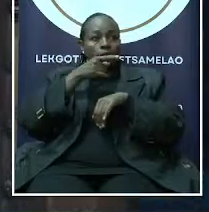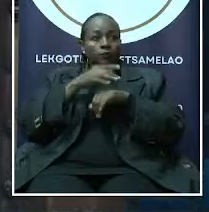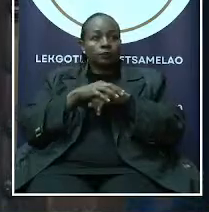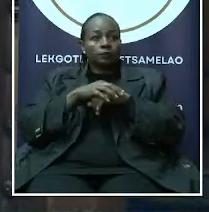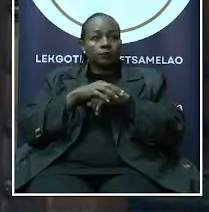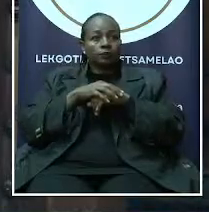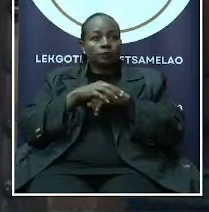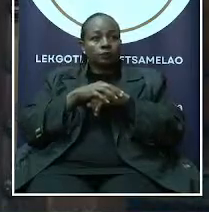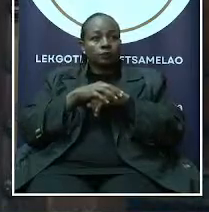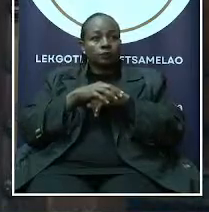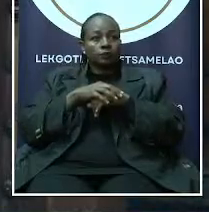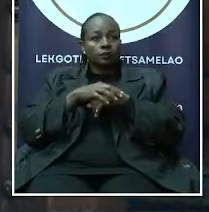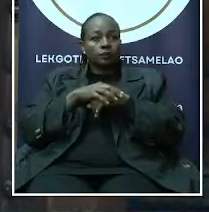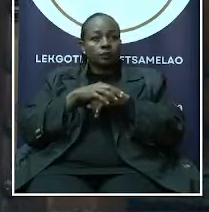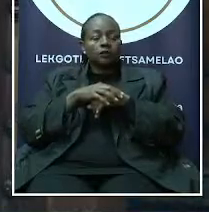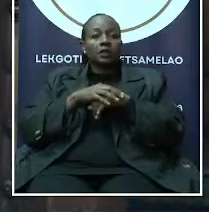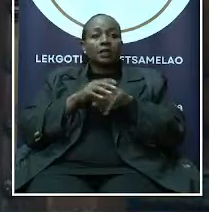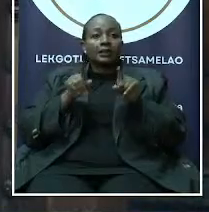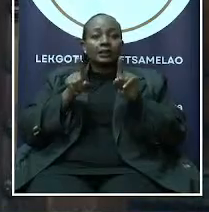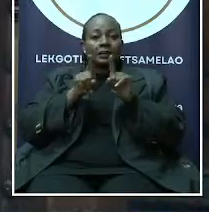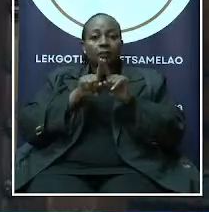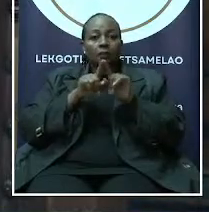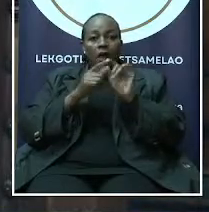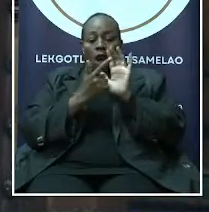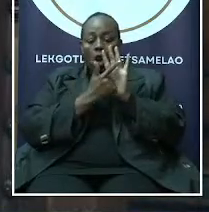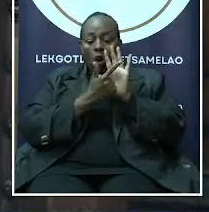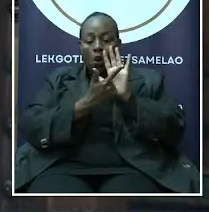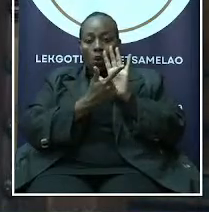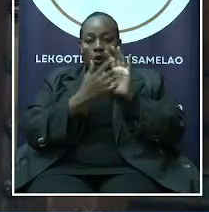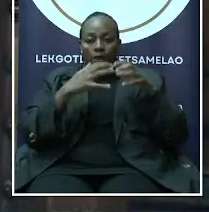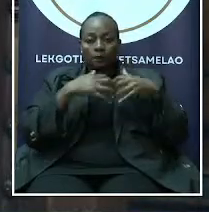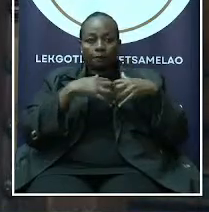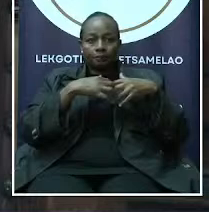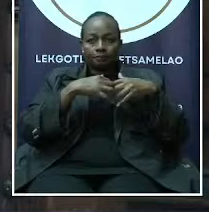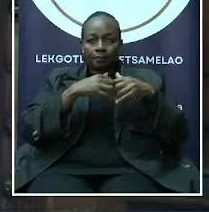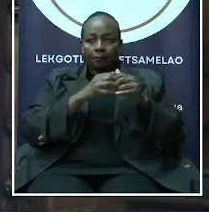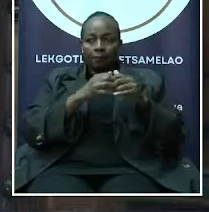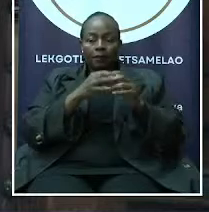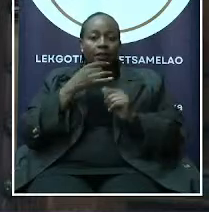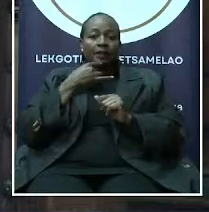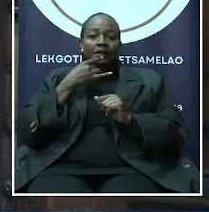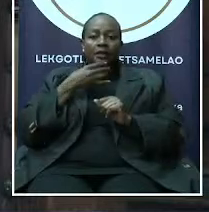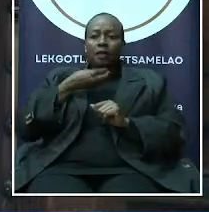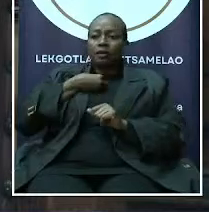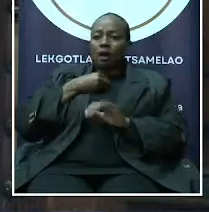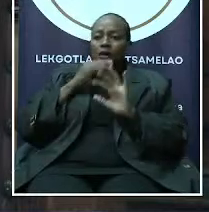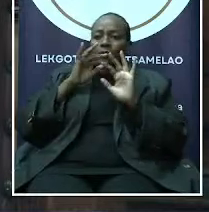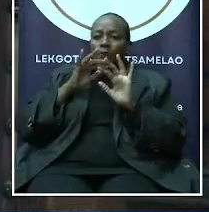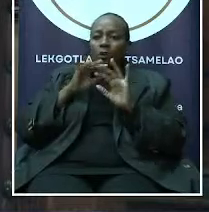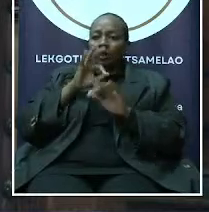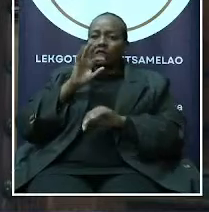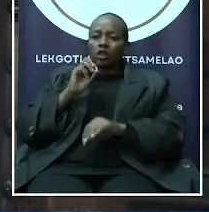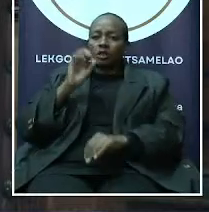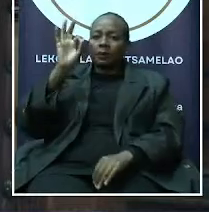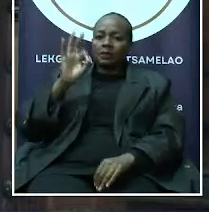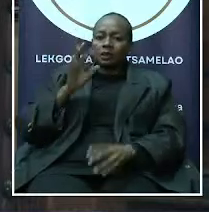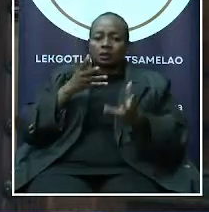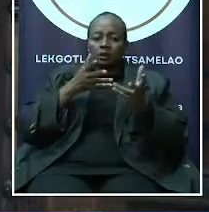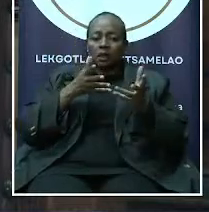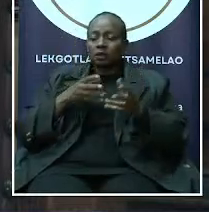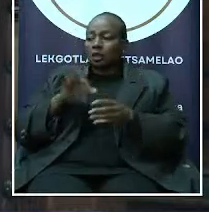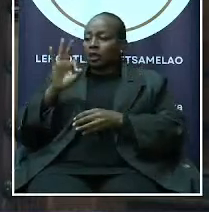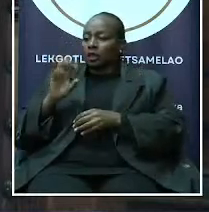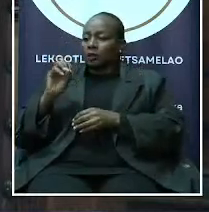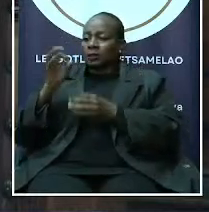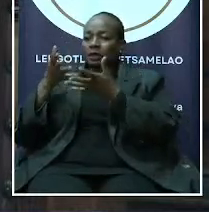And when you look at the bylaws that are created, they say, no, young people must get 30% of this, 30% of